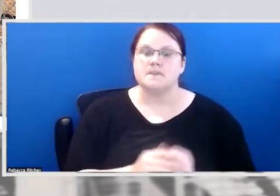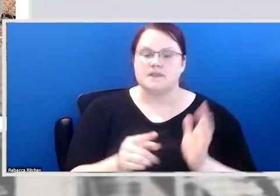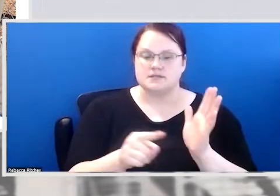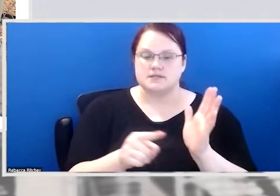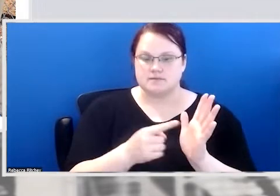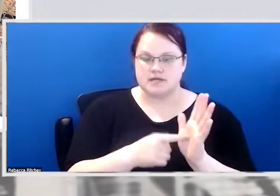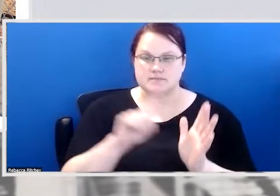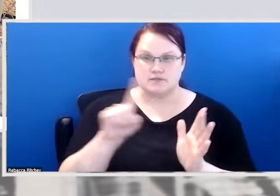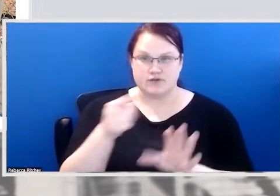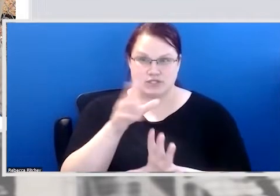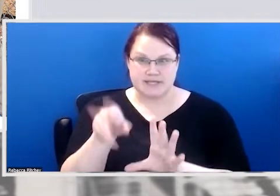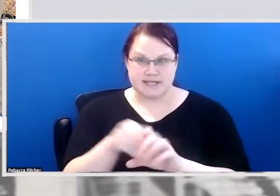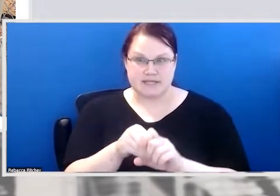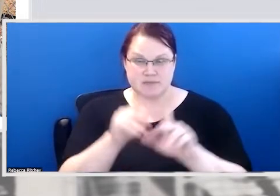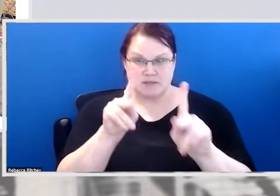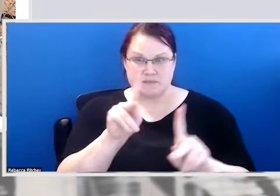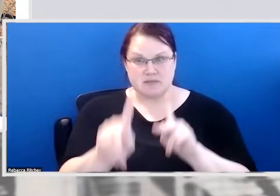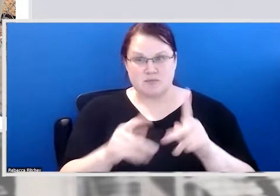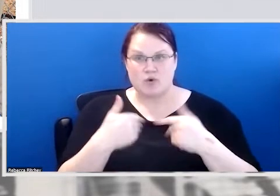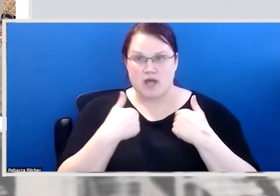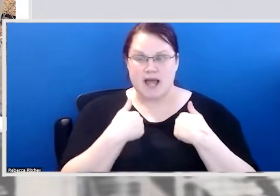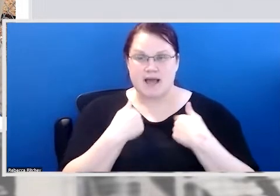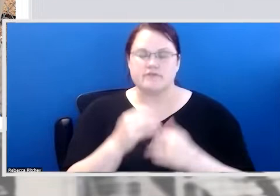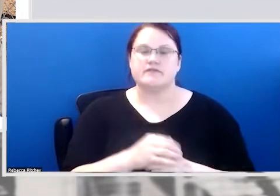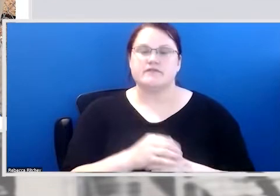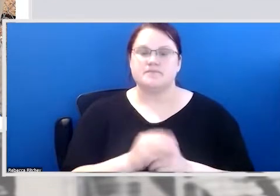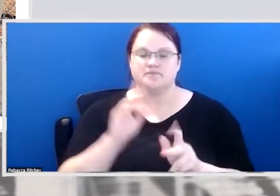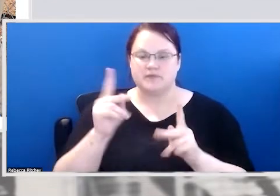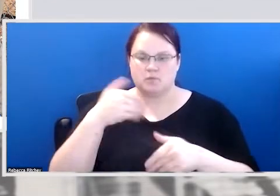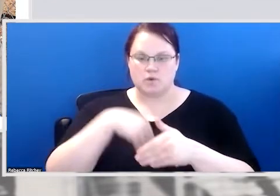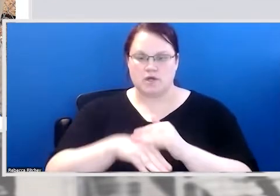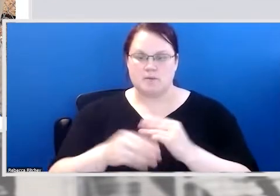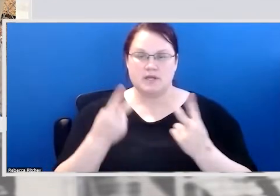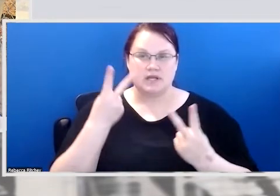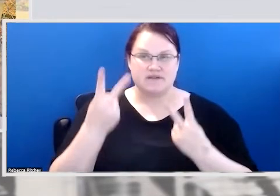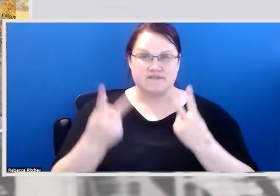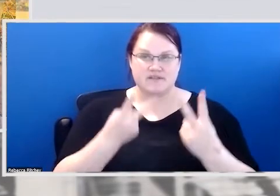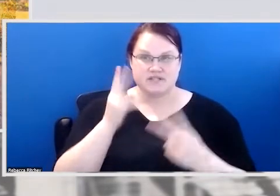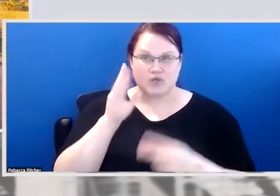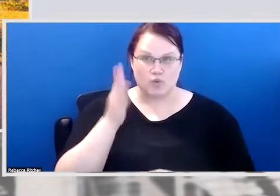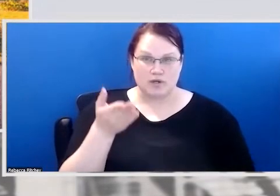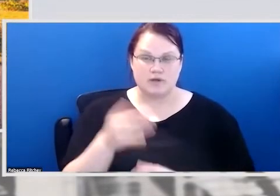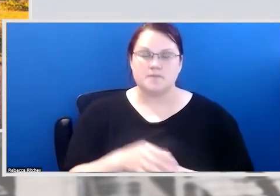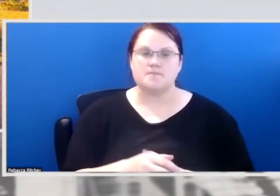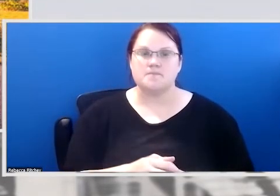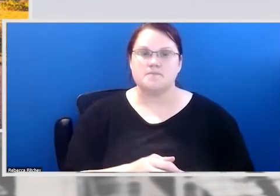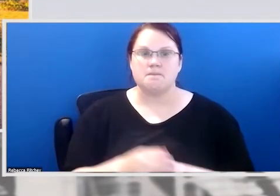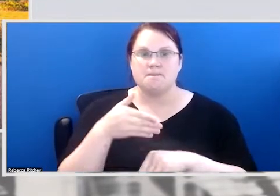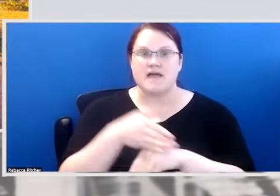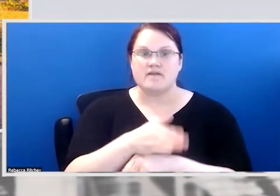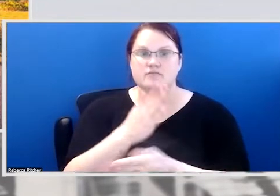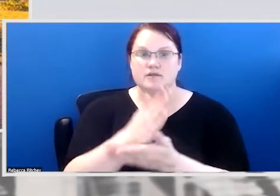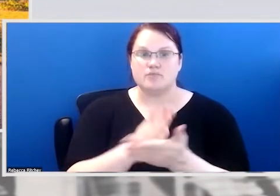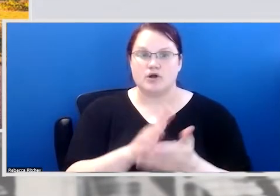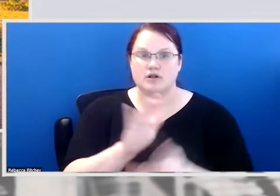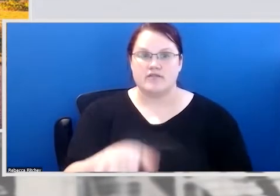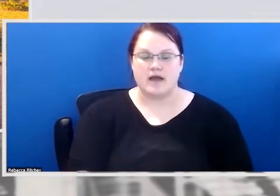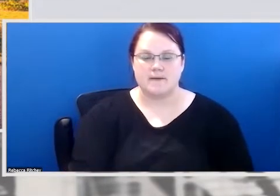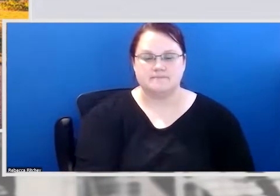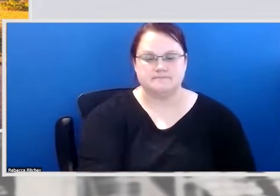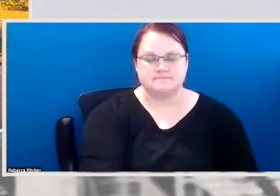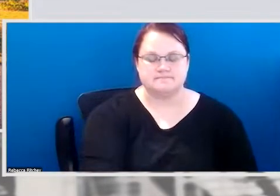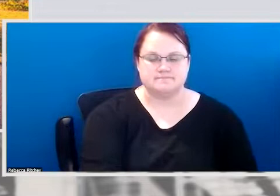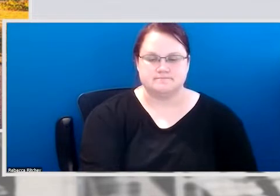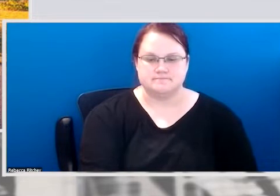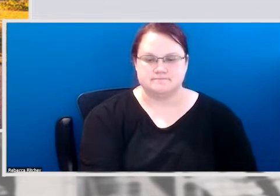engagement someone has with us, and then people come and visit us at our centers after being part of that. And